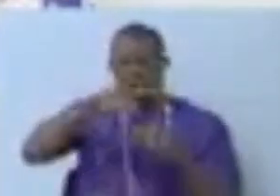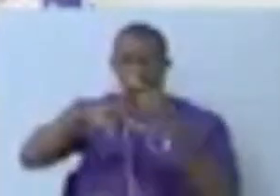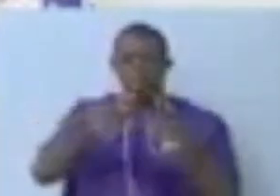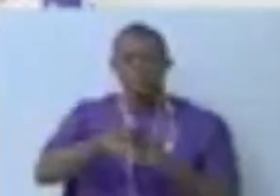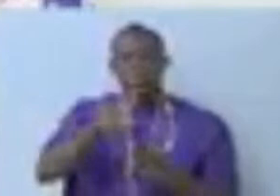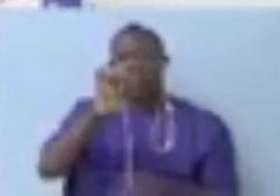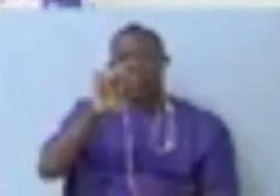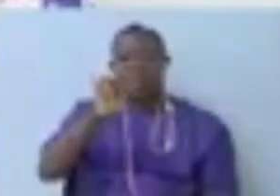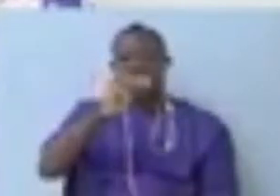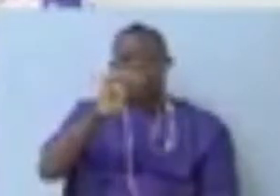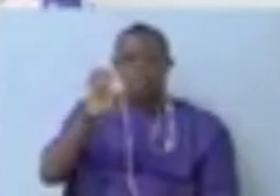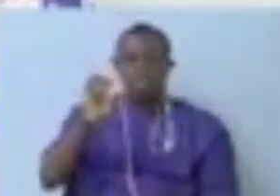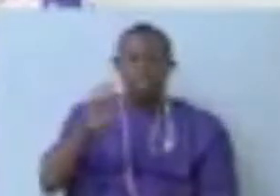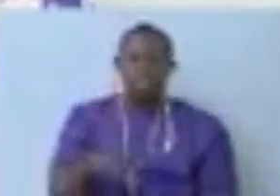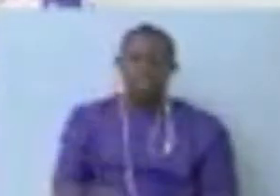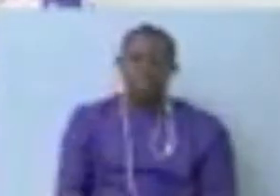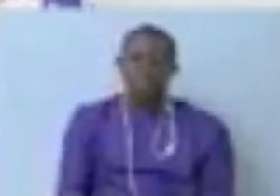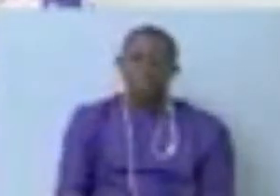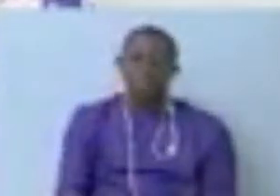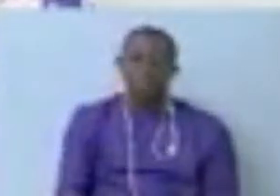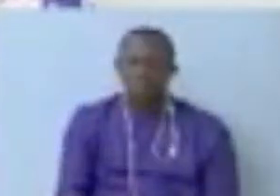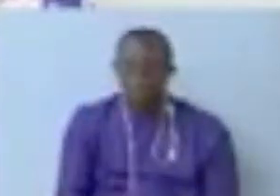memo